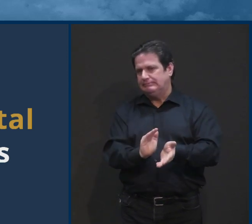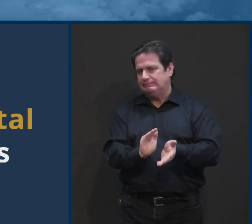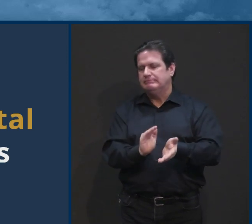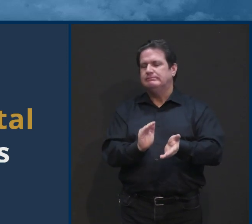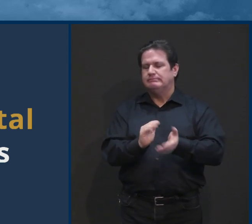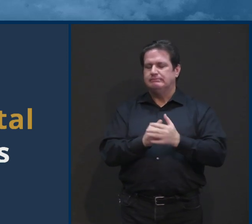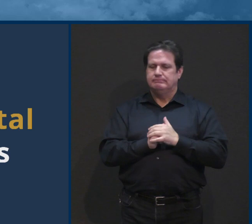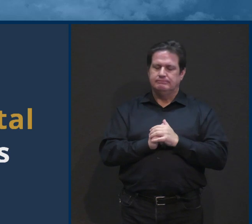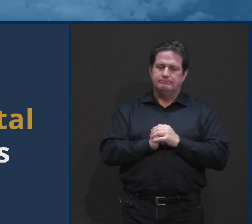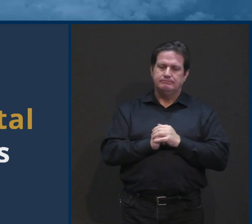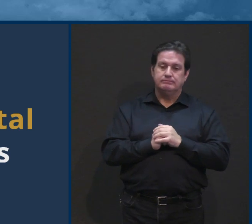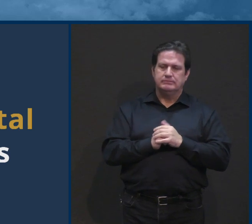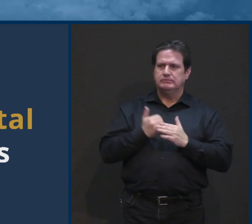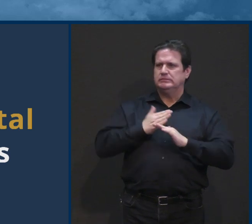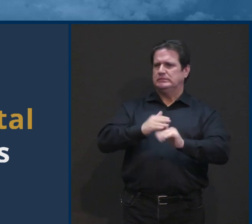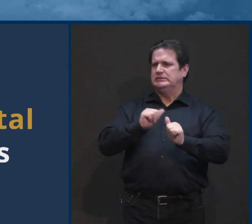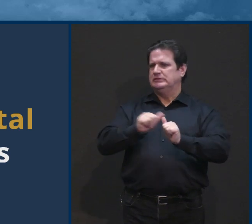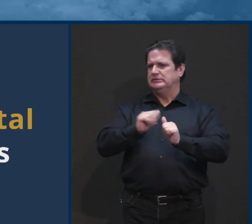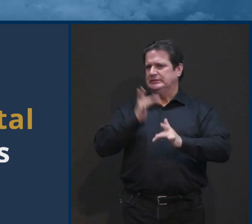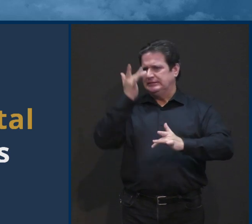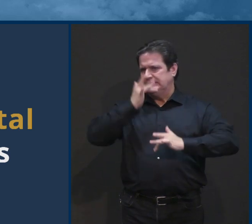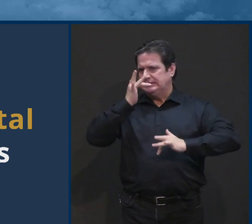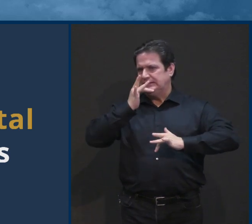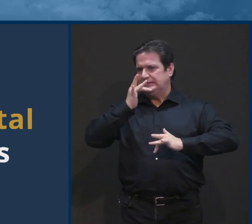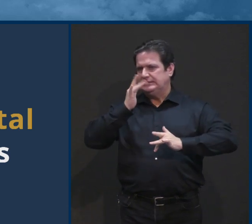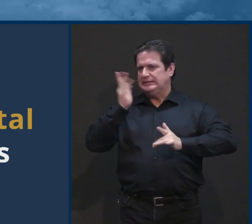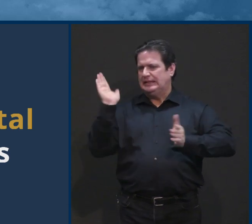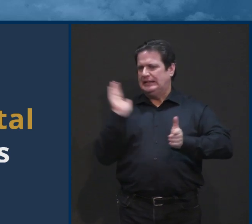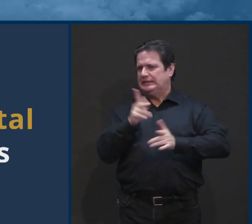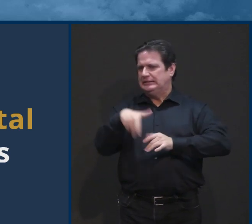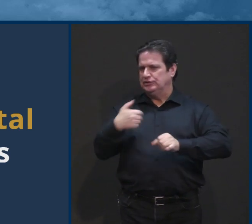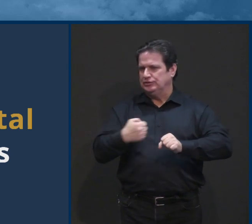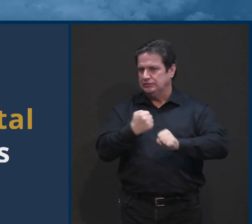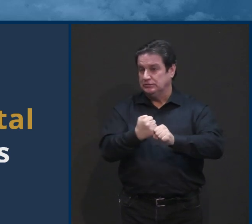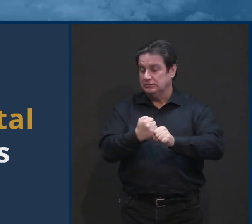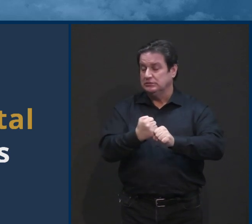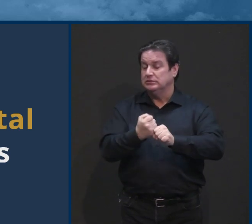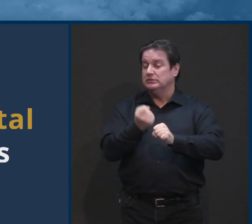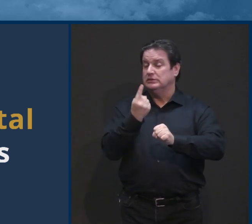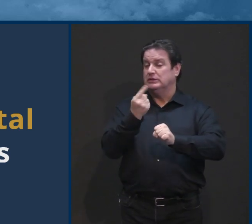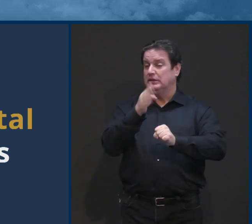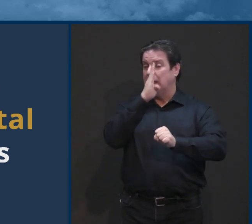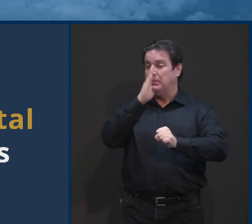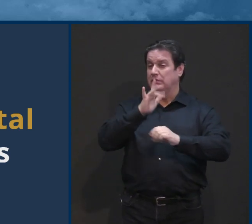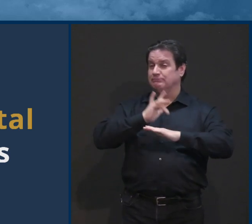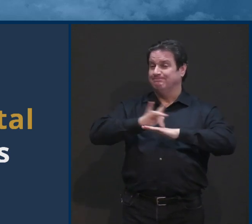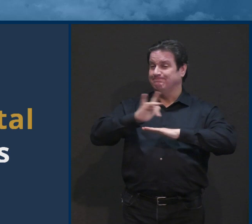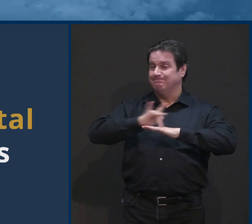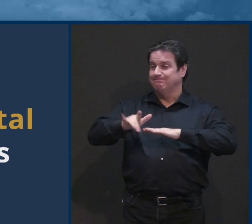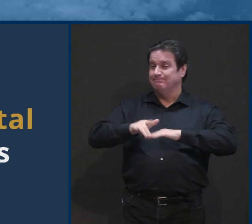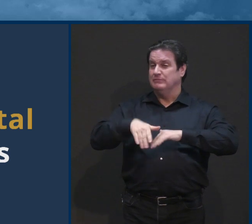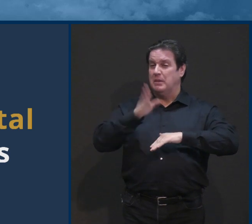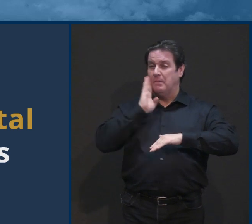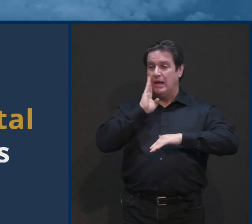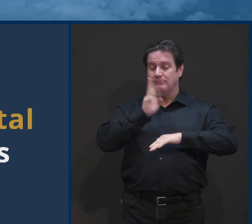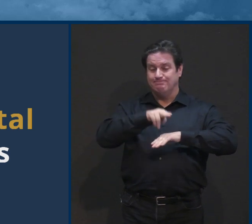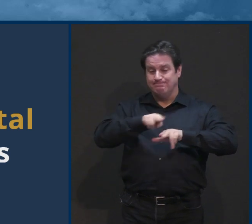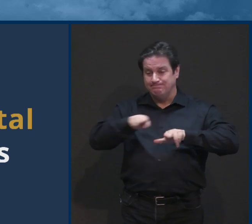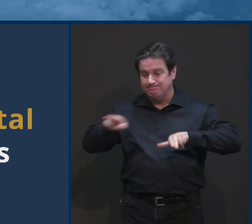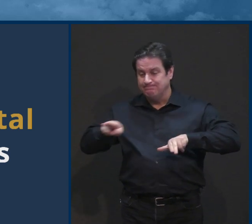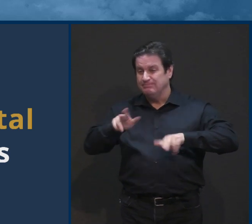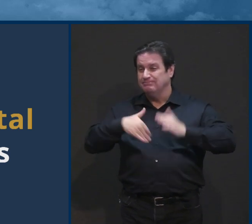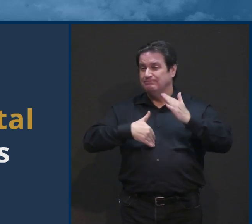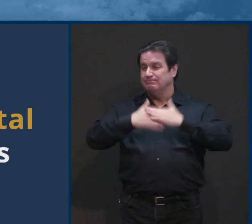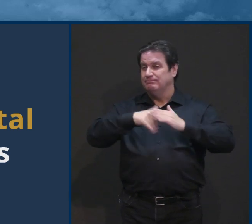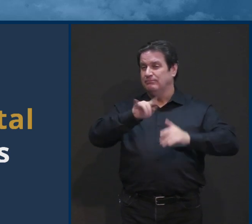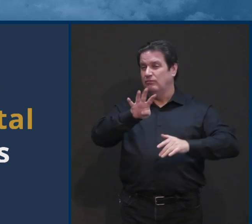infectious disease perspective. But we need to protect hospital capacity through this winter, and everybody has